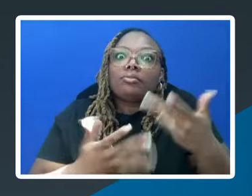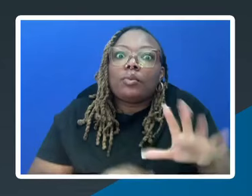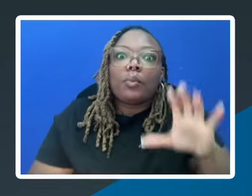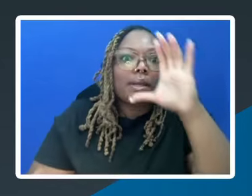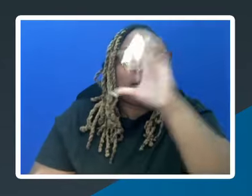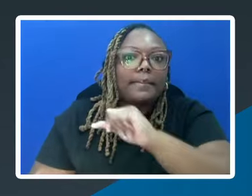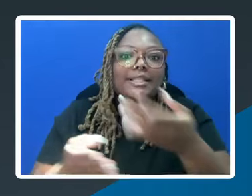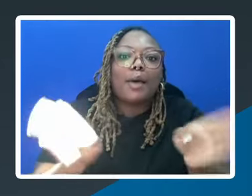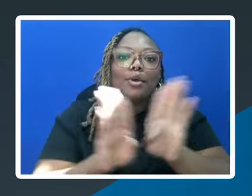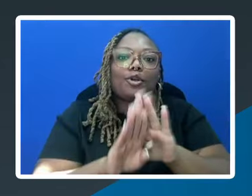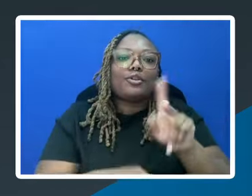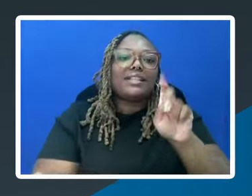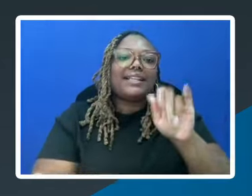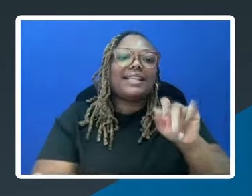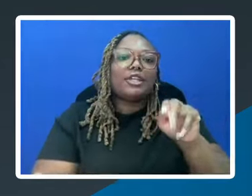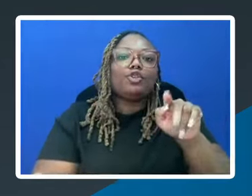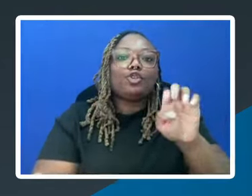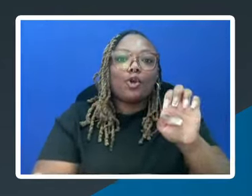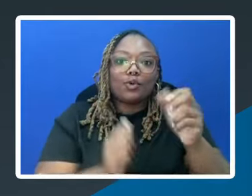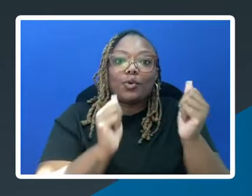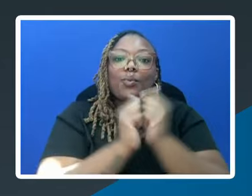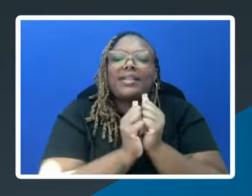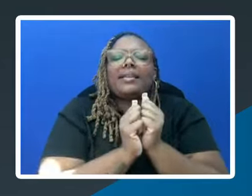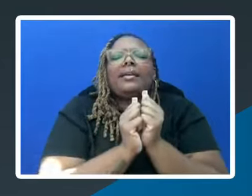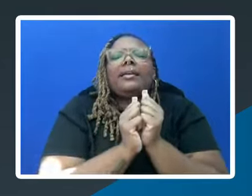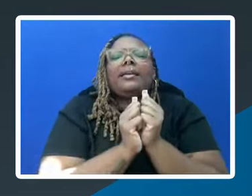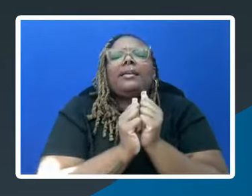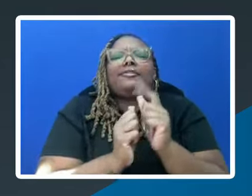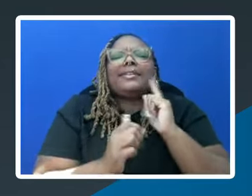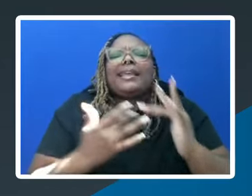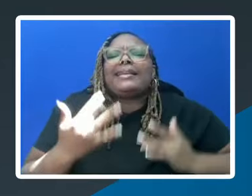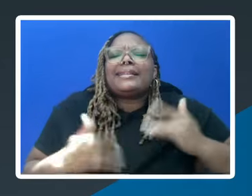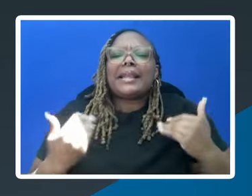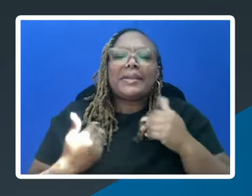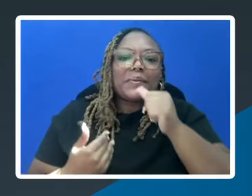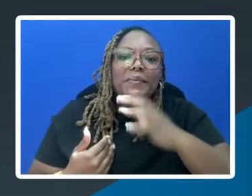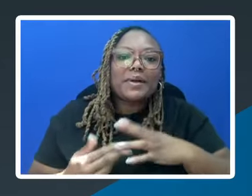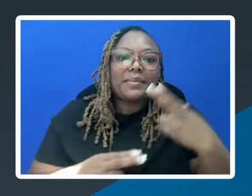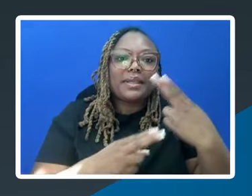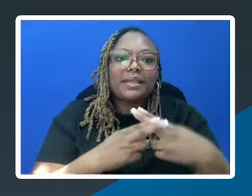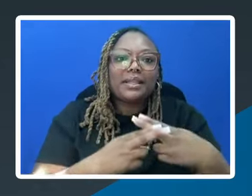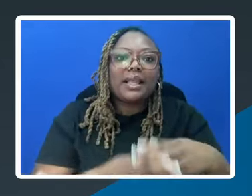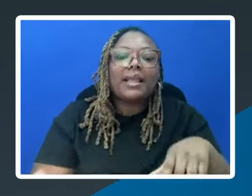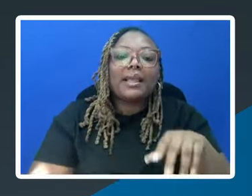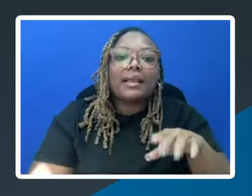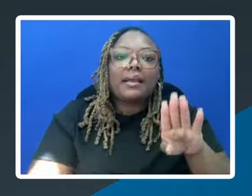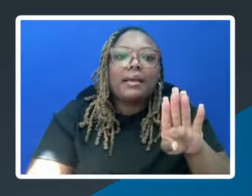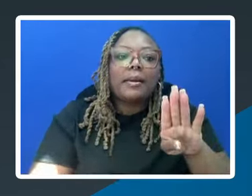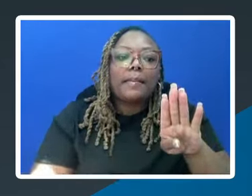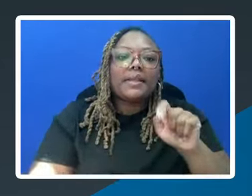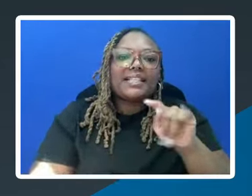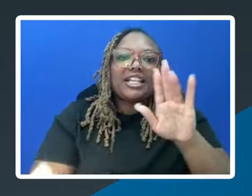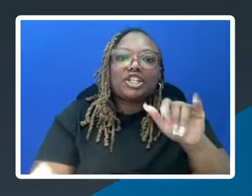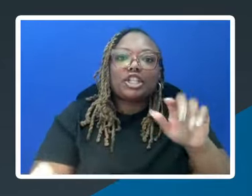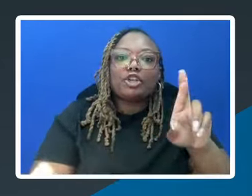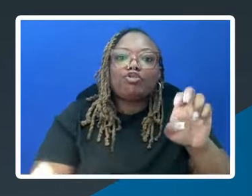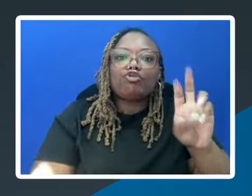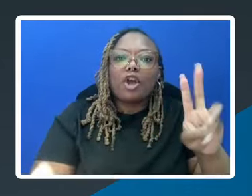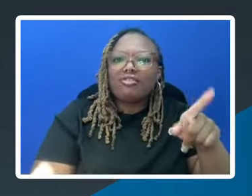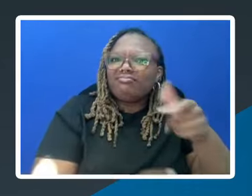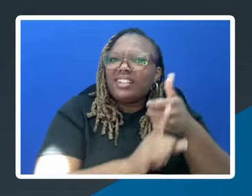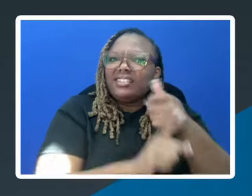keynote with a very exciting young lady. Her name is Gitanjali Rowe. She is 18 years old, and she is probably